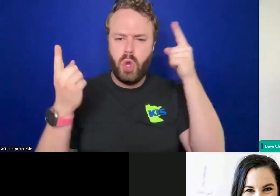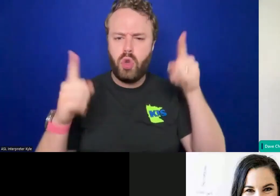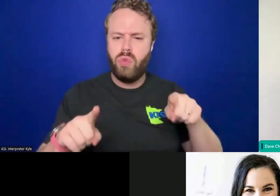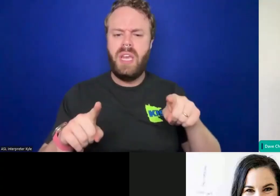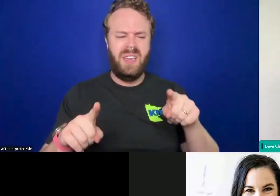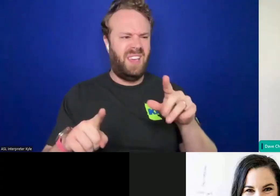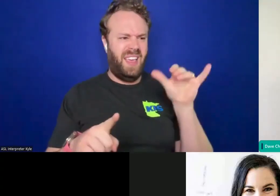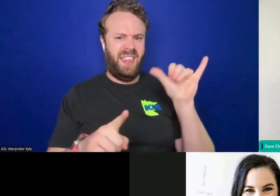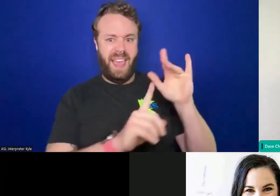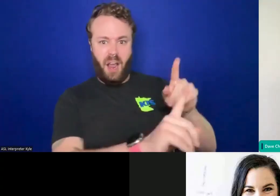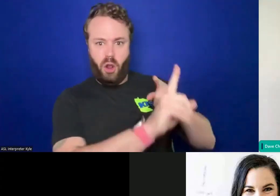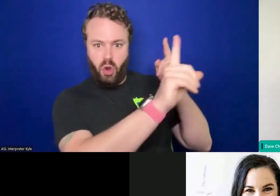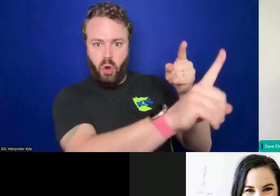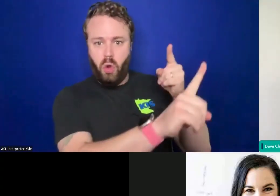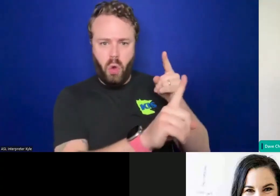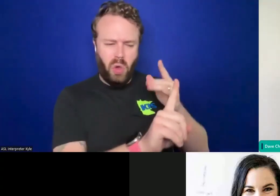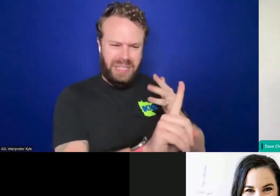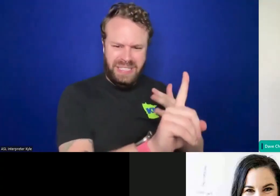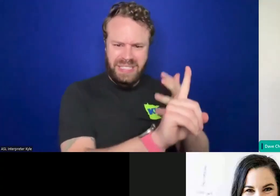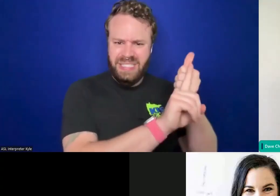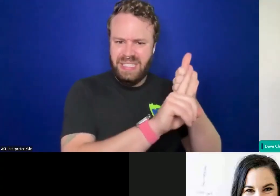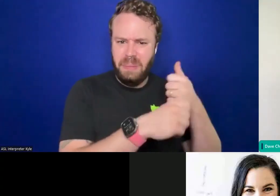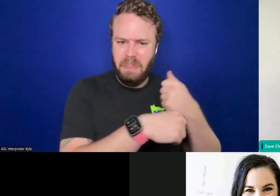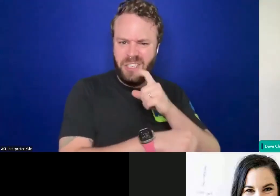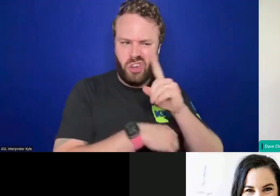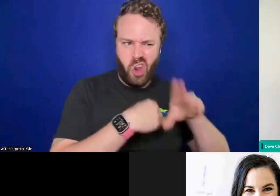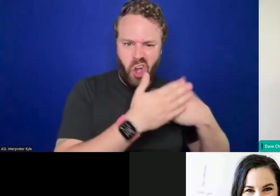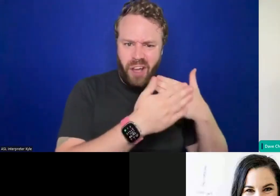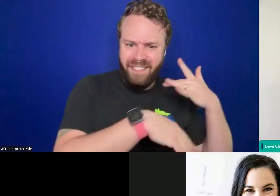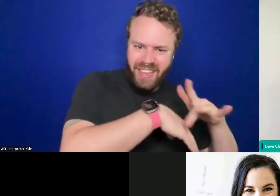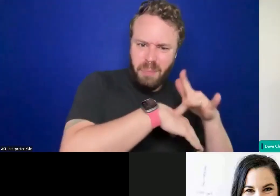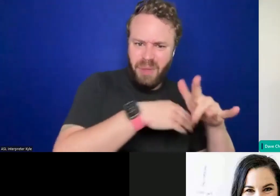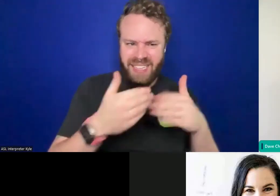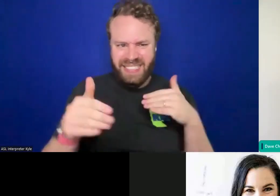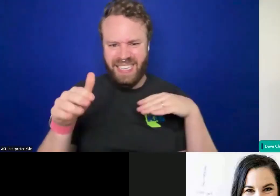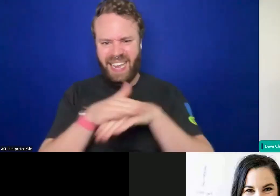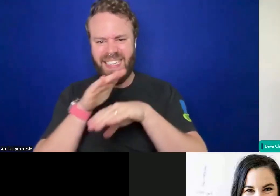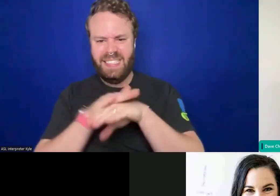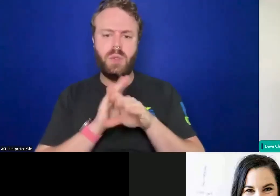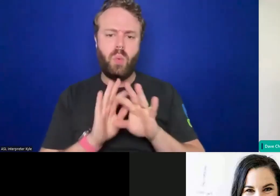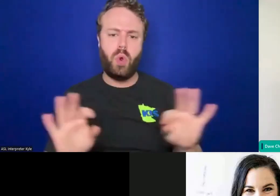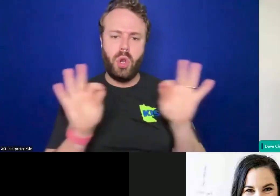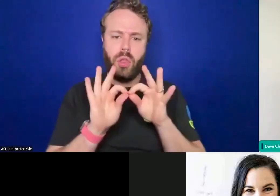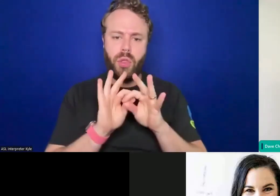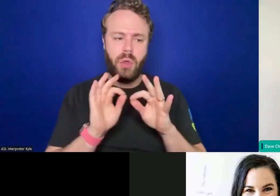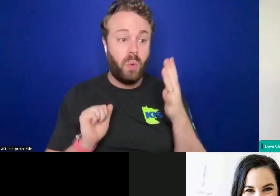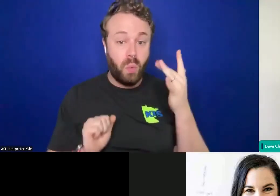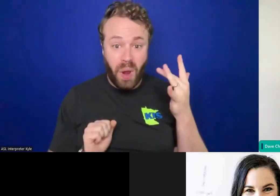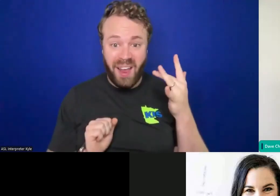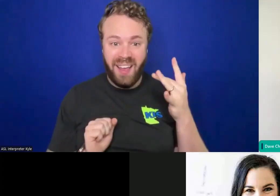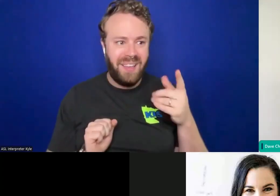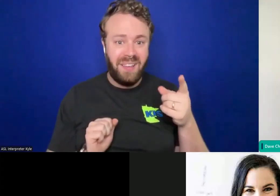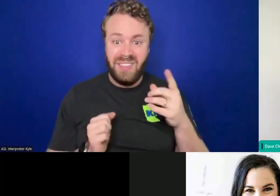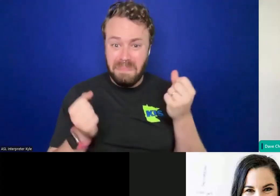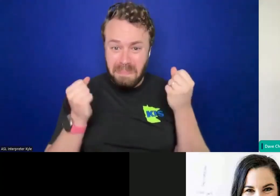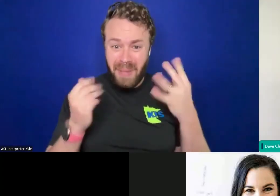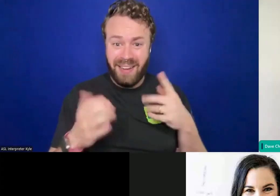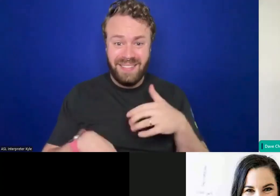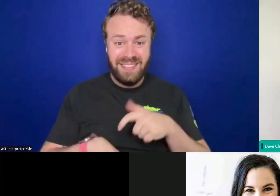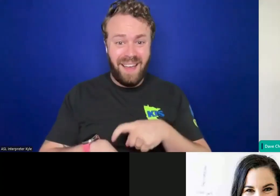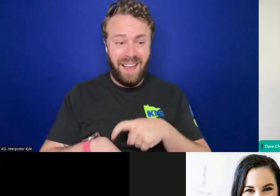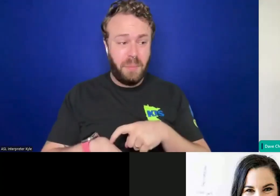for us to dedicate ourselves to, because so much of that suffering that we've talked about is